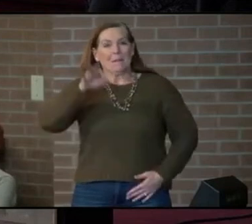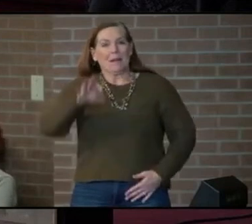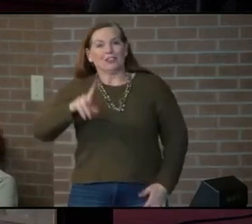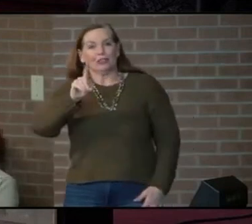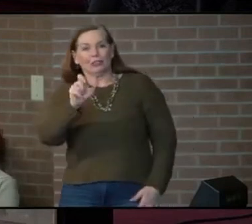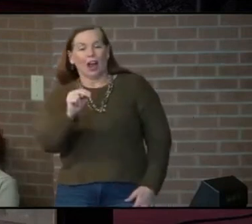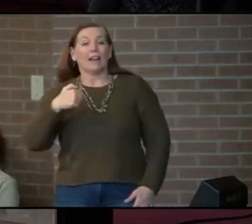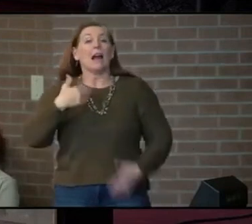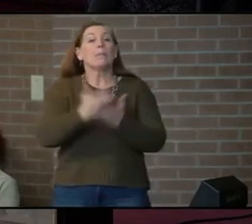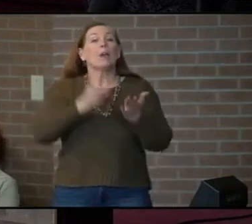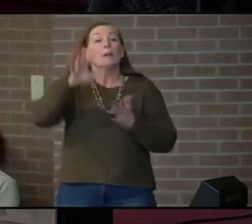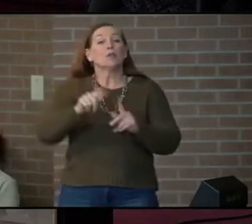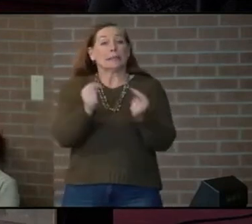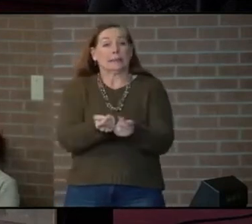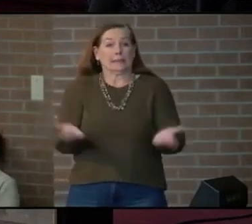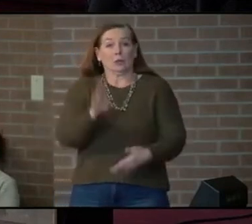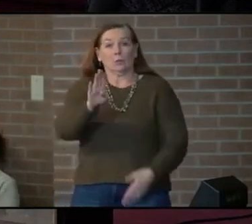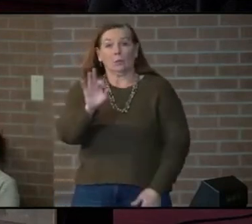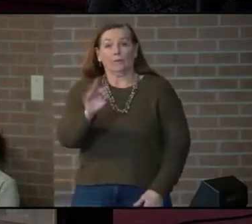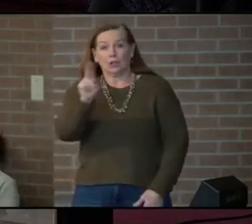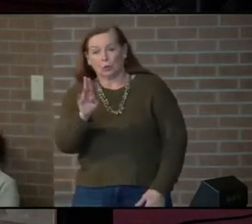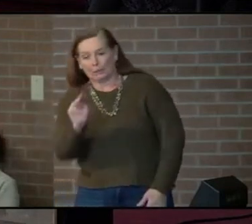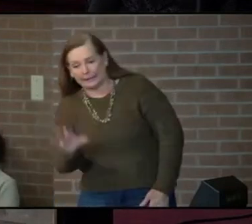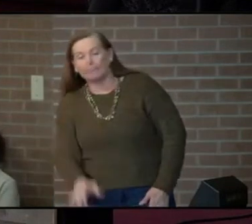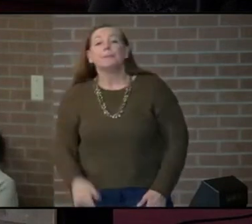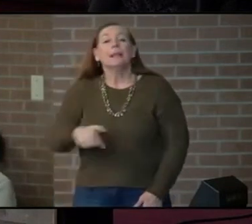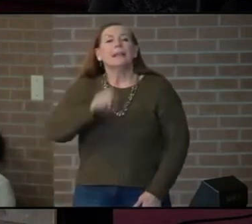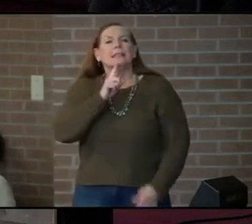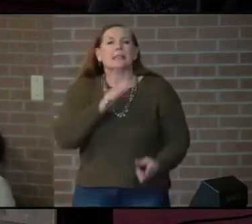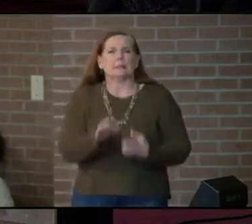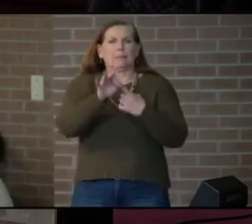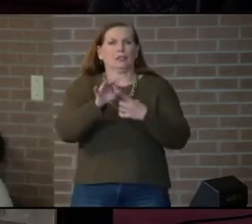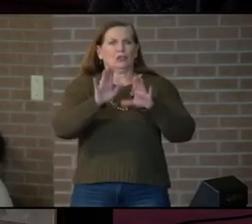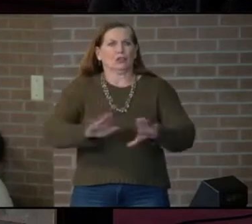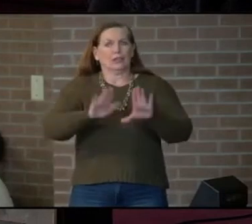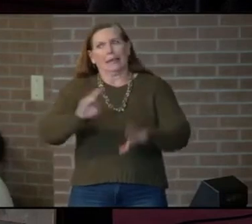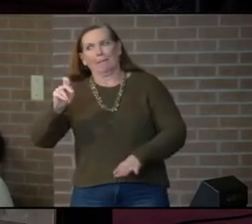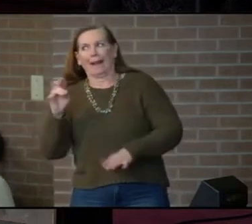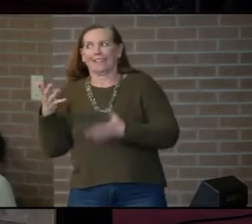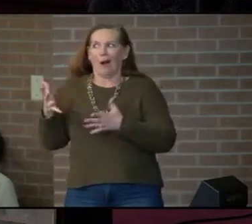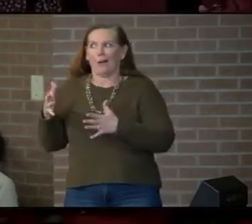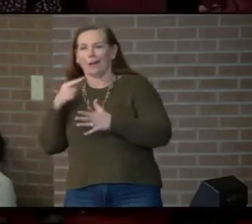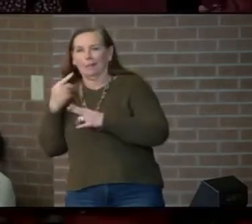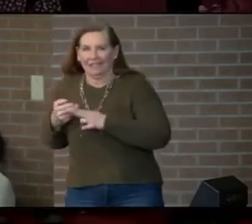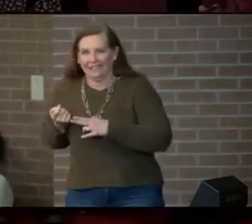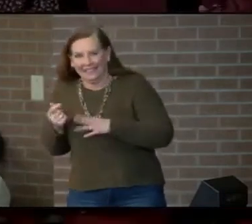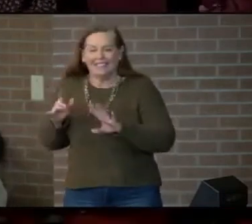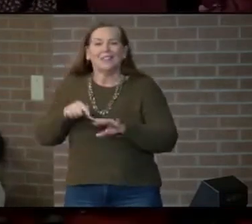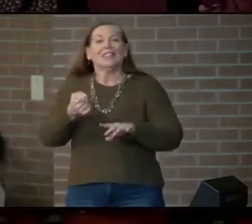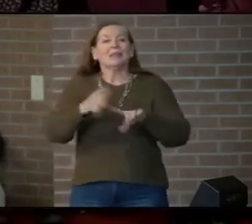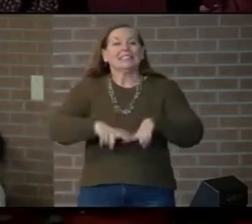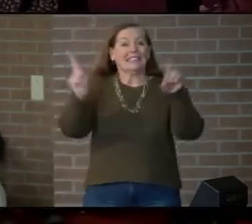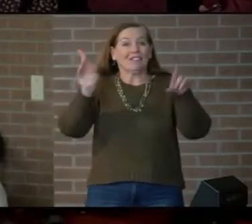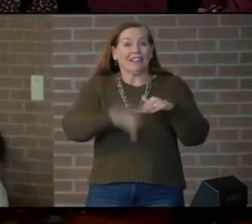of the pastoral team here at Broomfield UMC. This is a special Sunday. Mike already alluded to it a little bit, so this is a little bit different